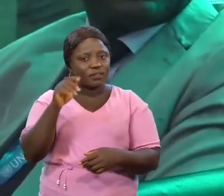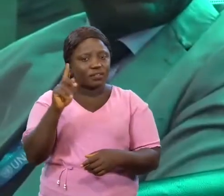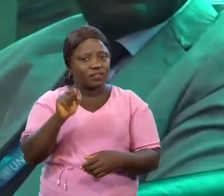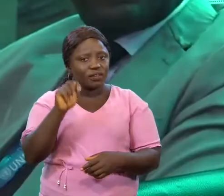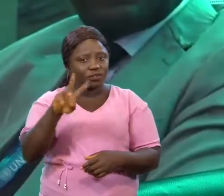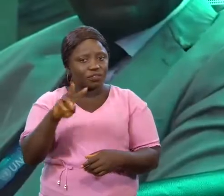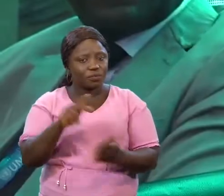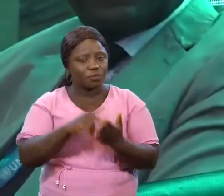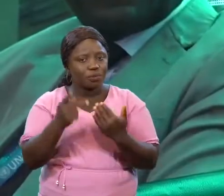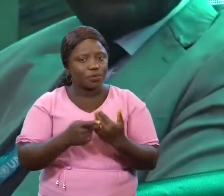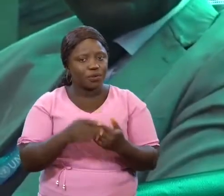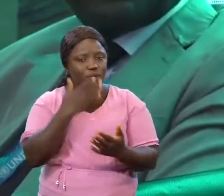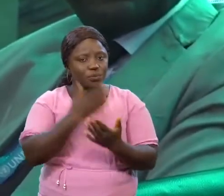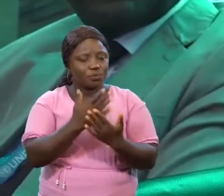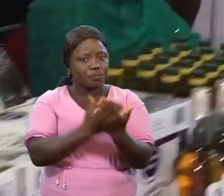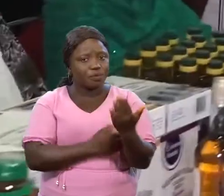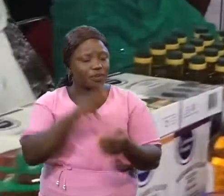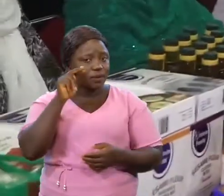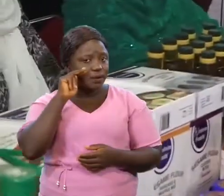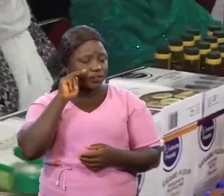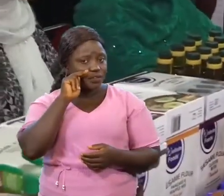television program Good Morning Nigeria.